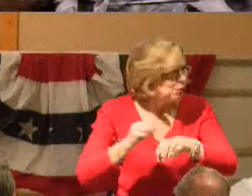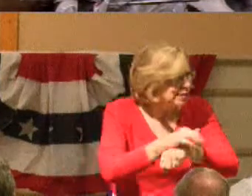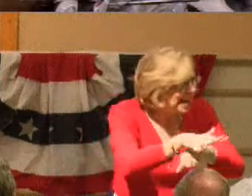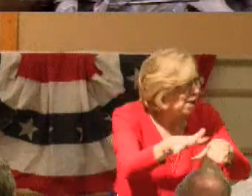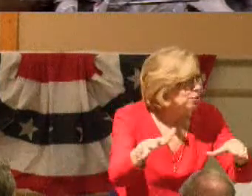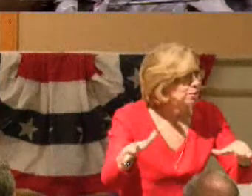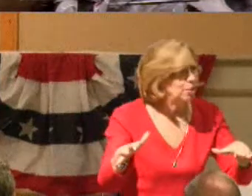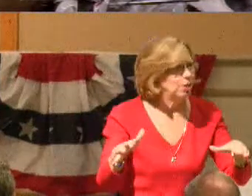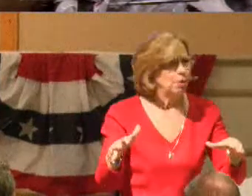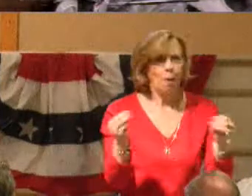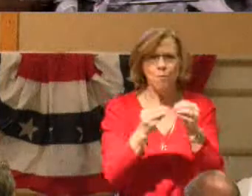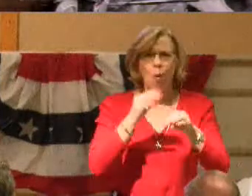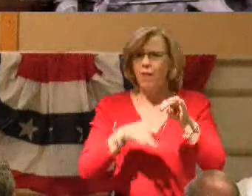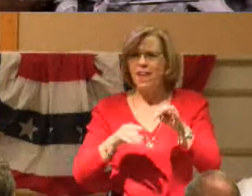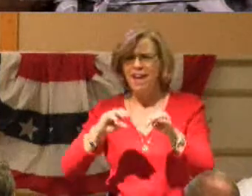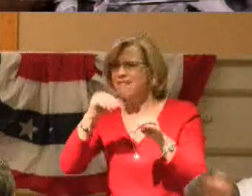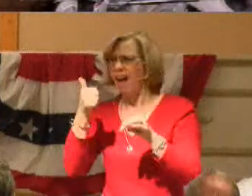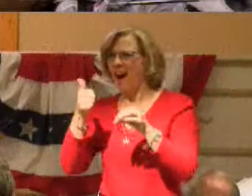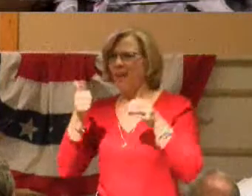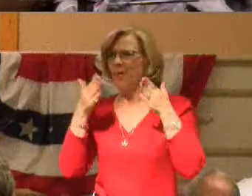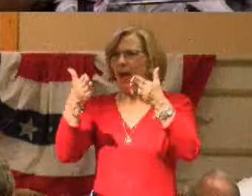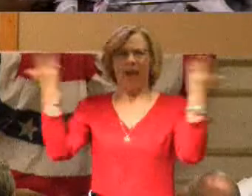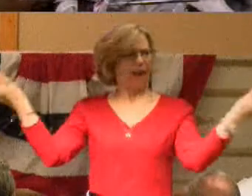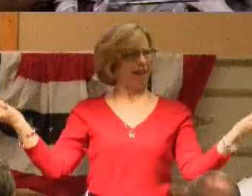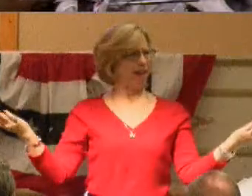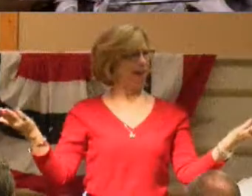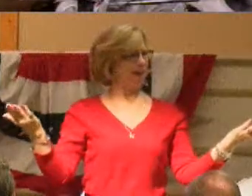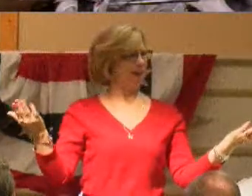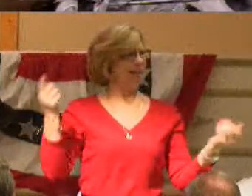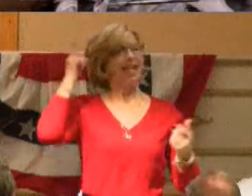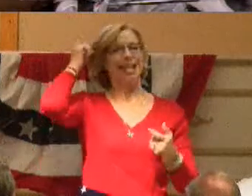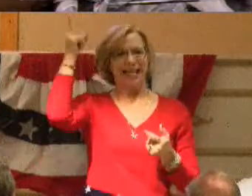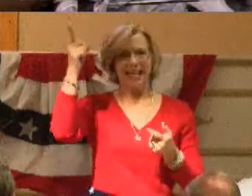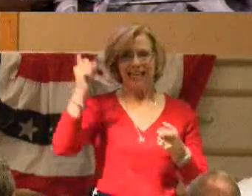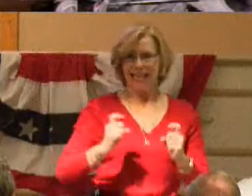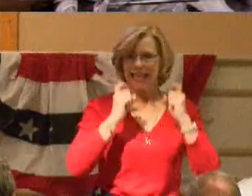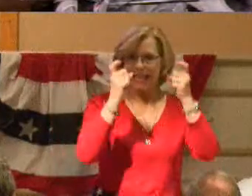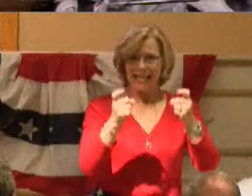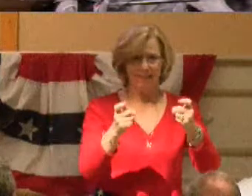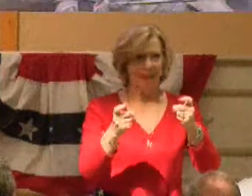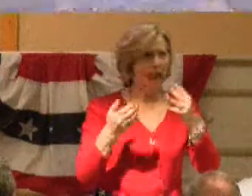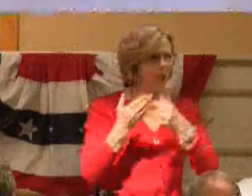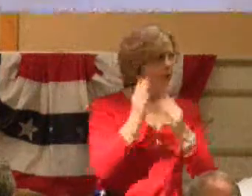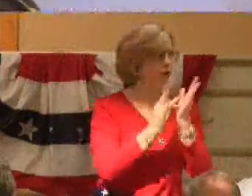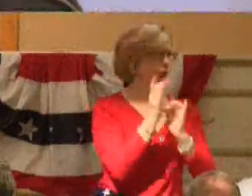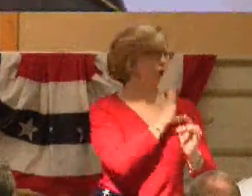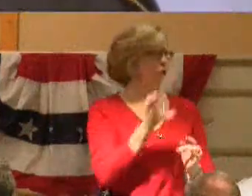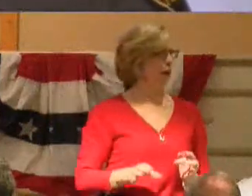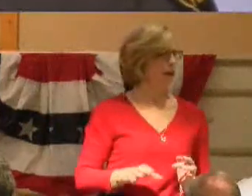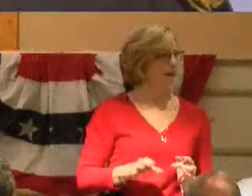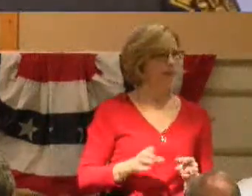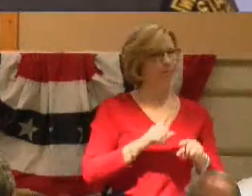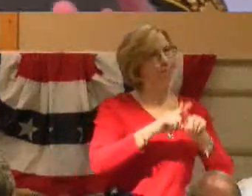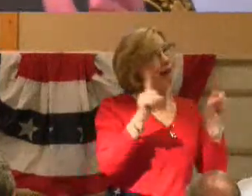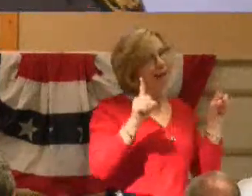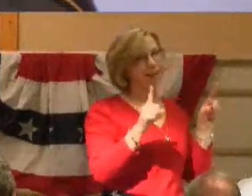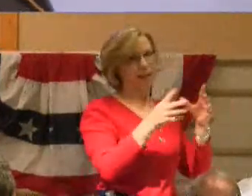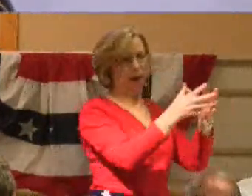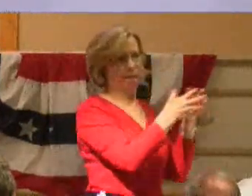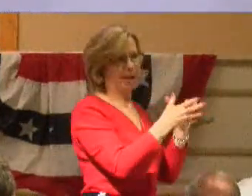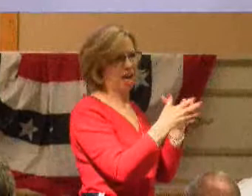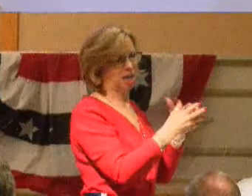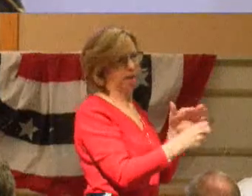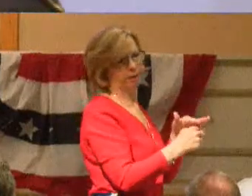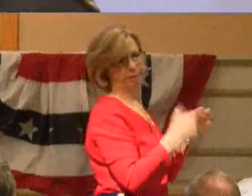no other source can ever give. And that is Jesus Christ. America, though, is